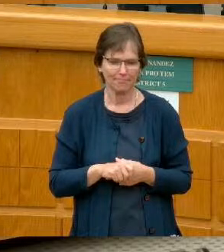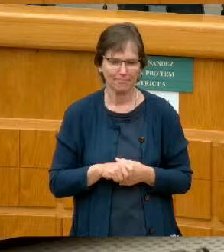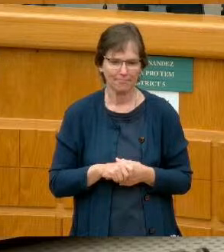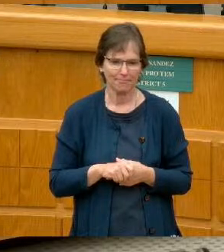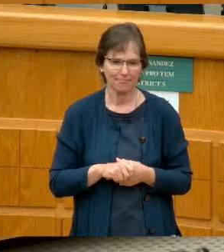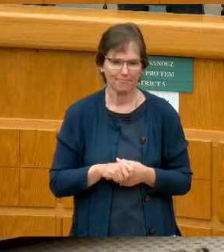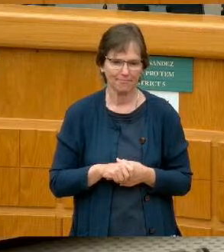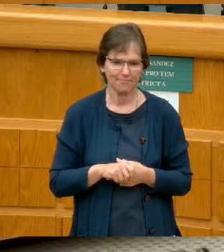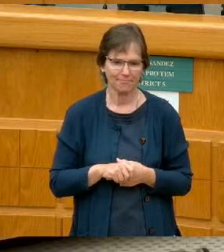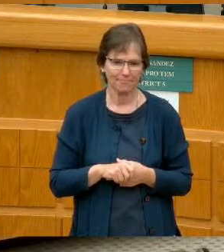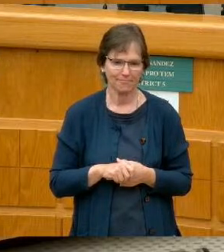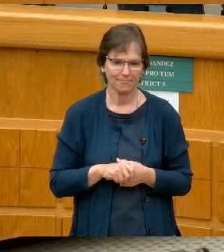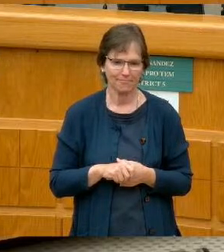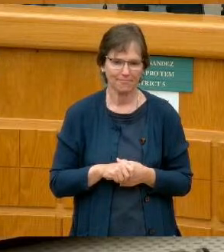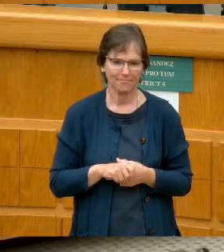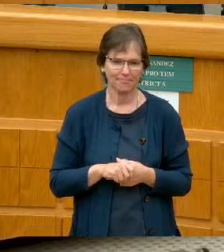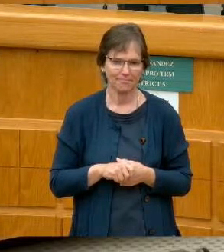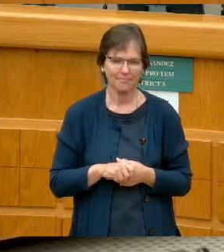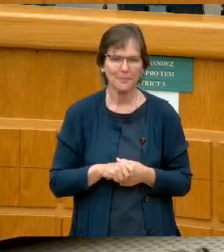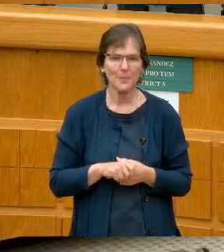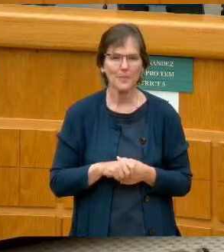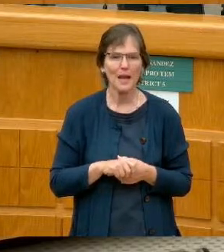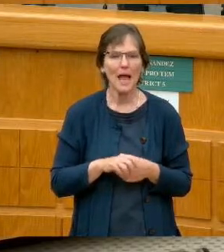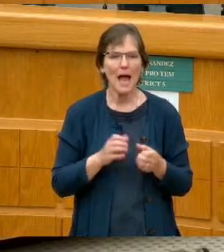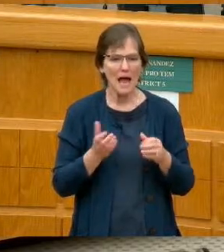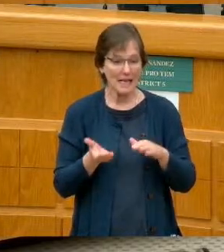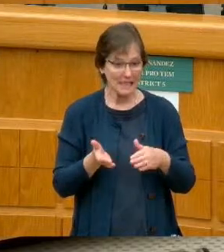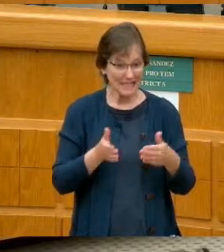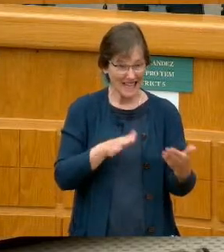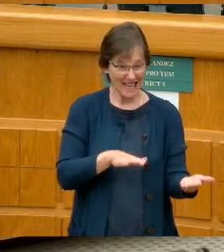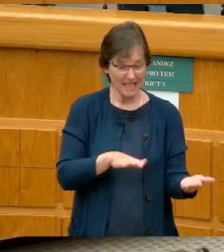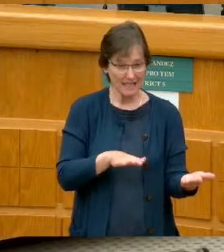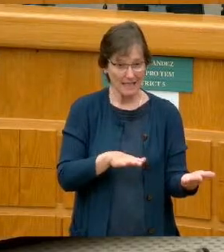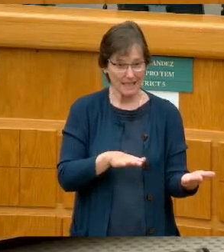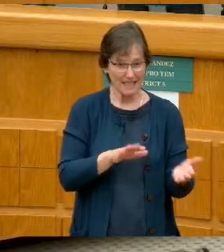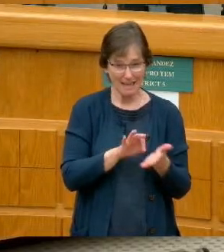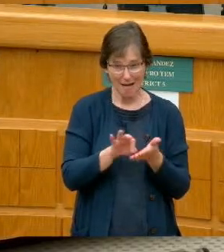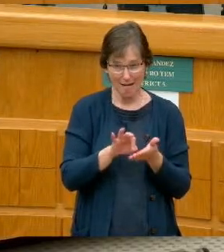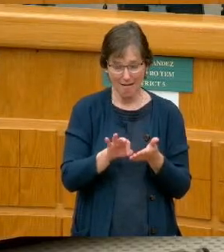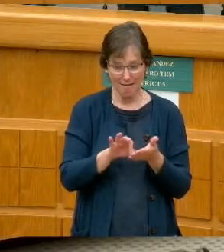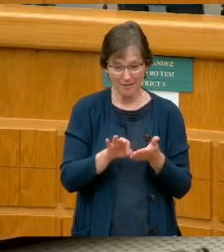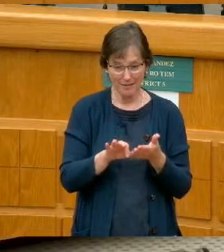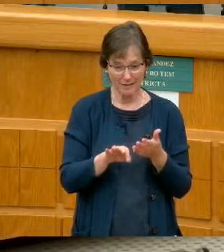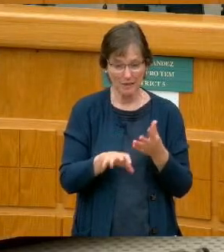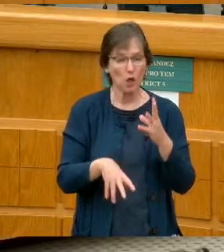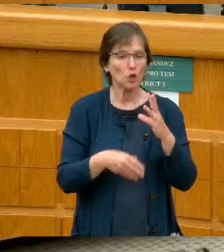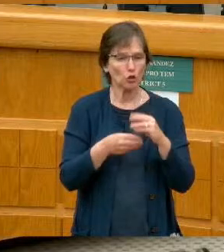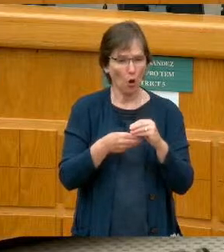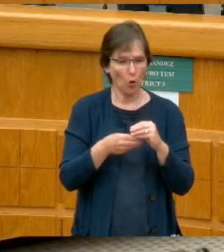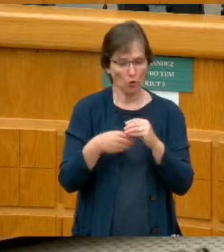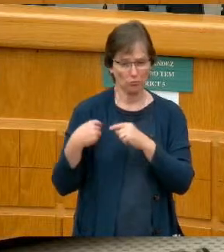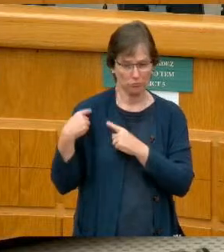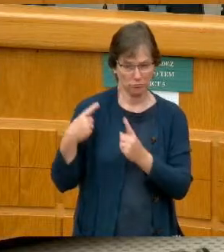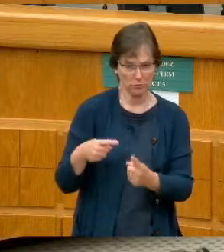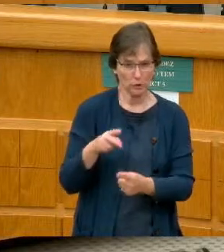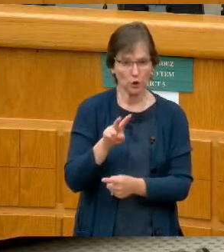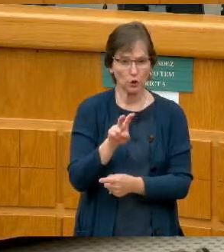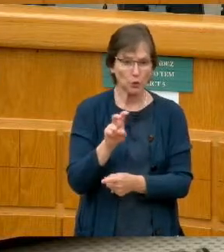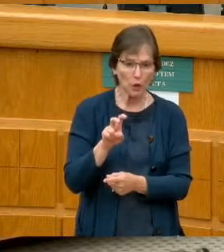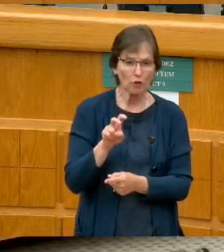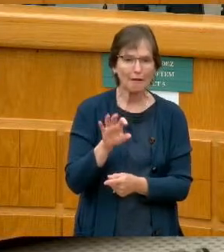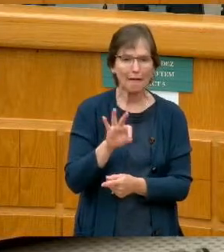ICU. And then the number of deaths I mentioned a moment ago was 295 since we've been reporting and